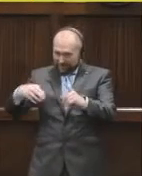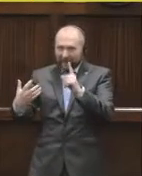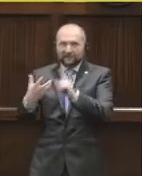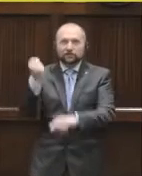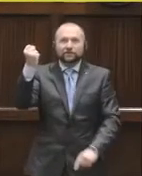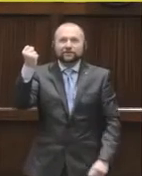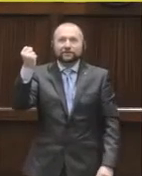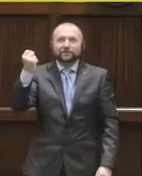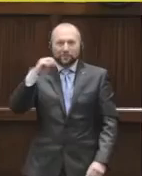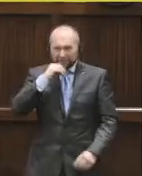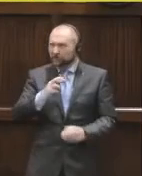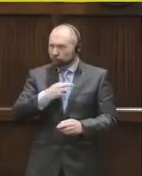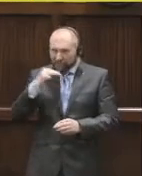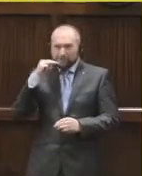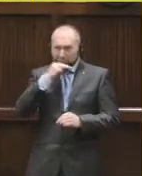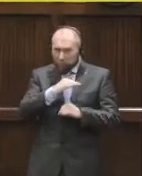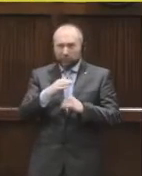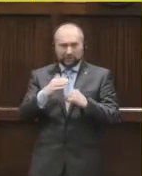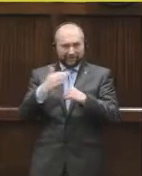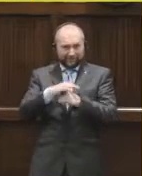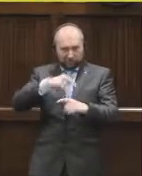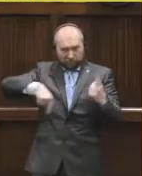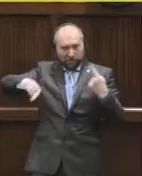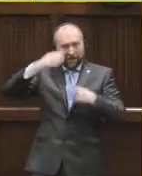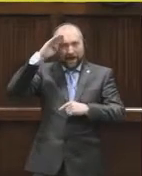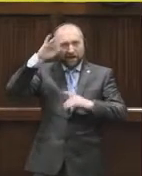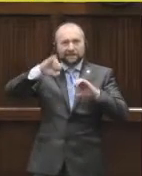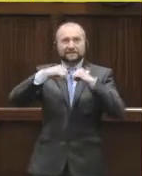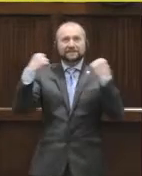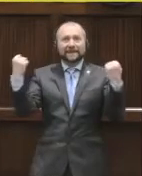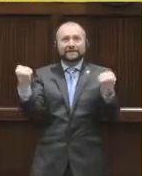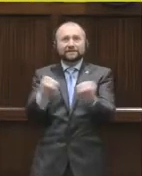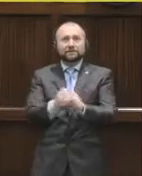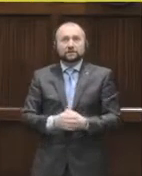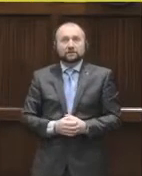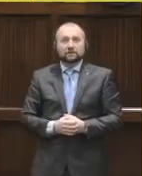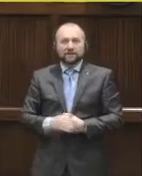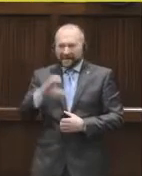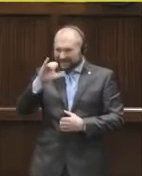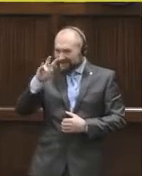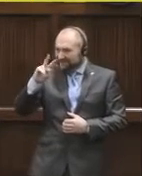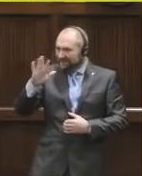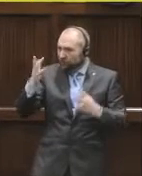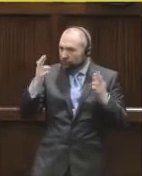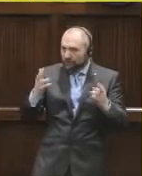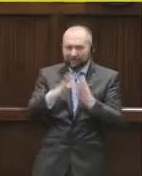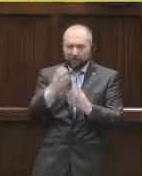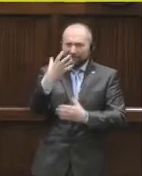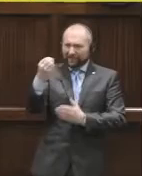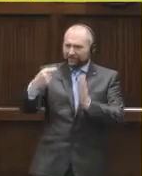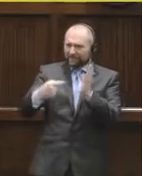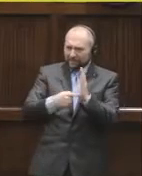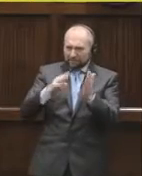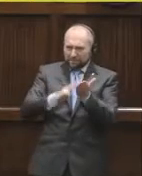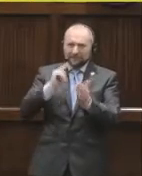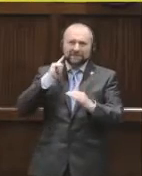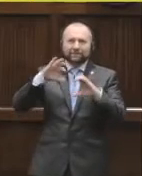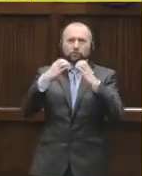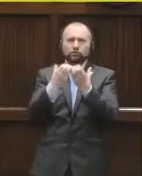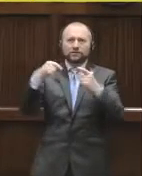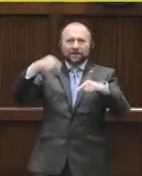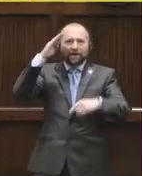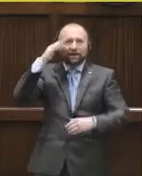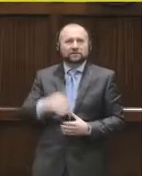huge importance to our society. This bill provides civil rights for the 50,000 members of the deaf community in Ireland, and also